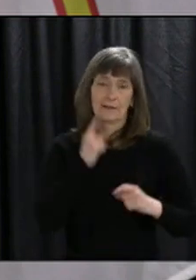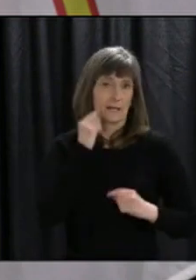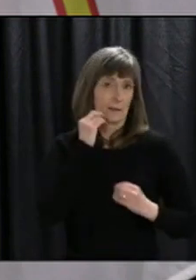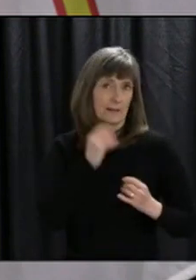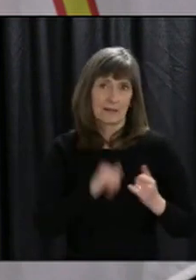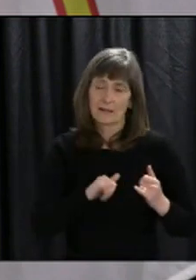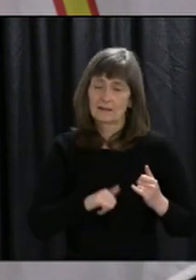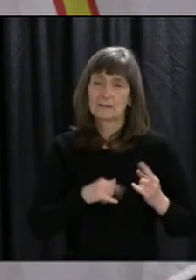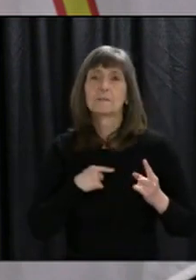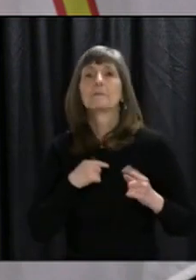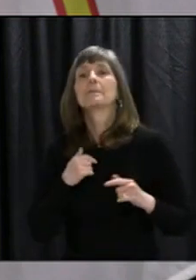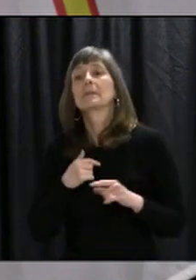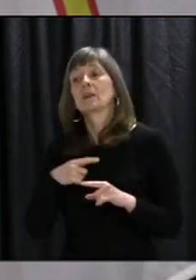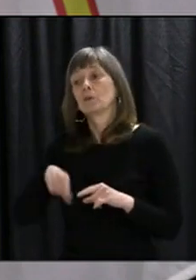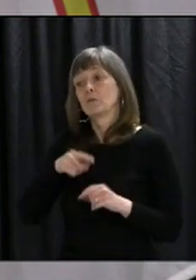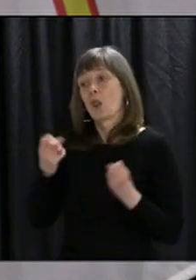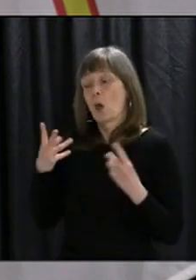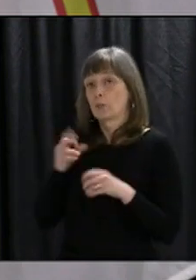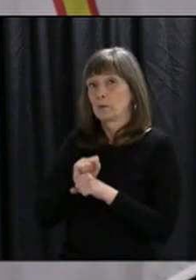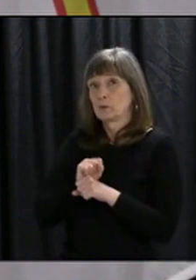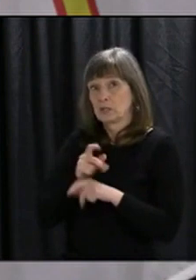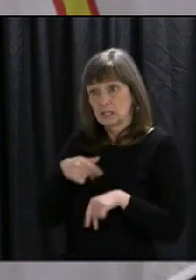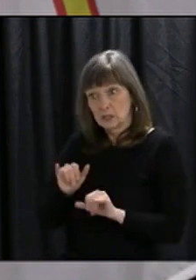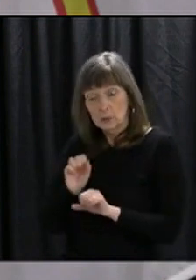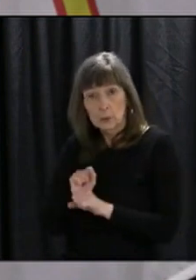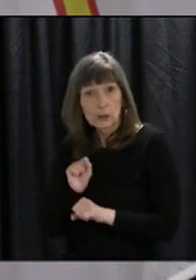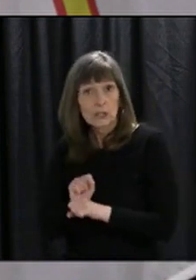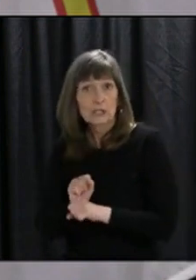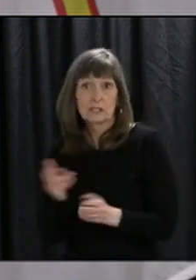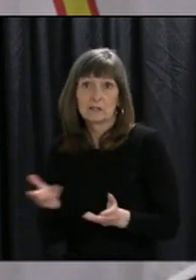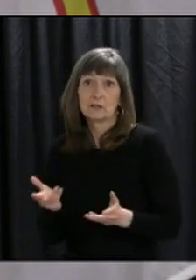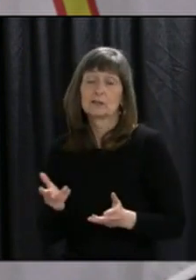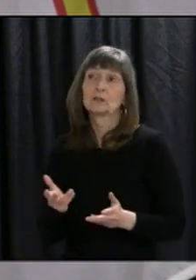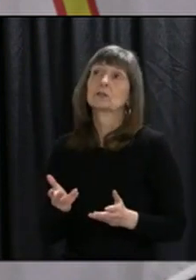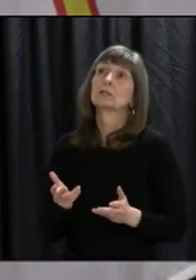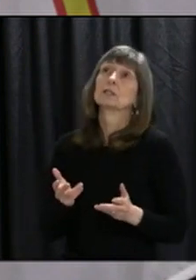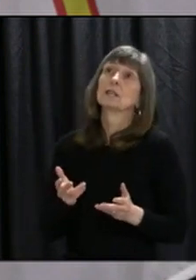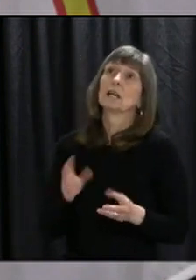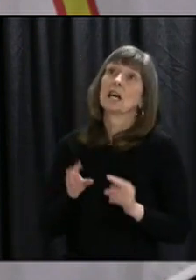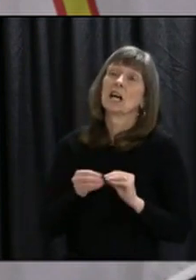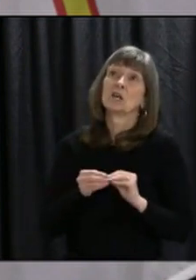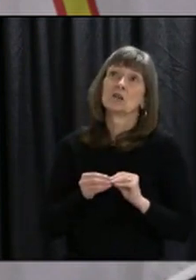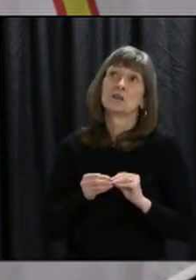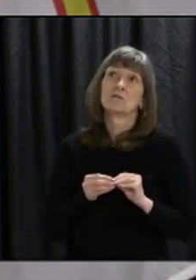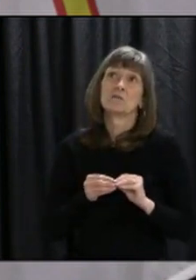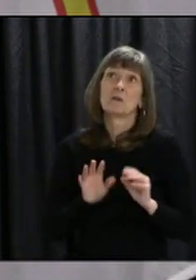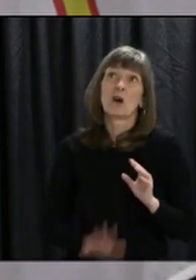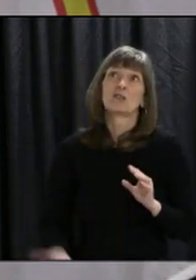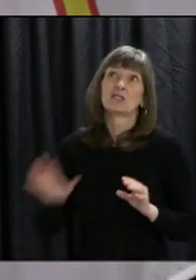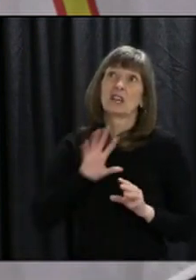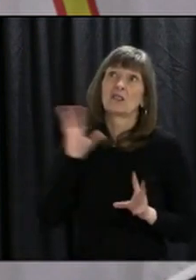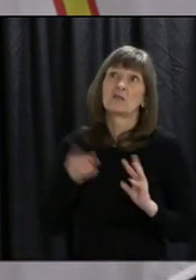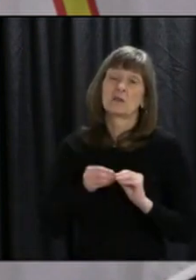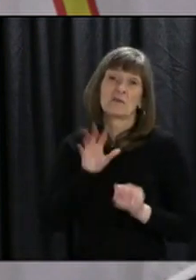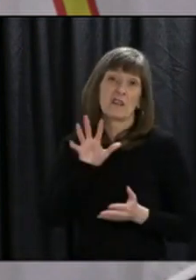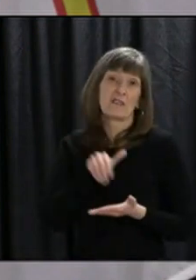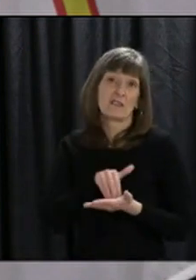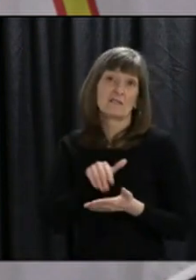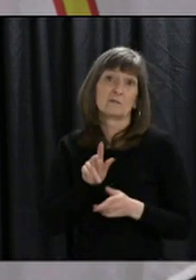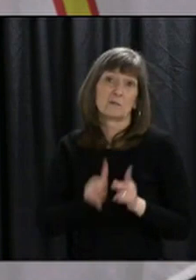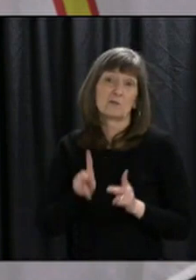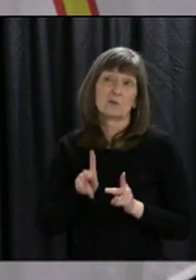at the province, and when you look at the boards, agencies, and commissions, added together, we'd probably have around 5,000 people.